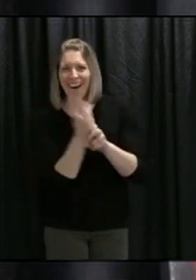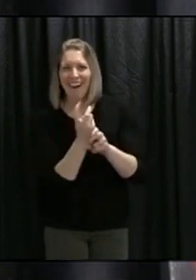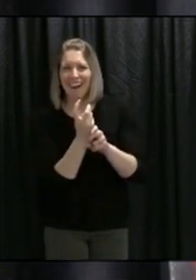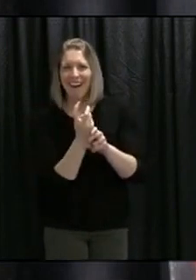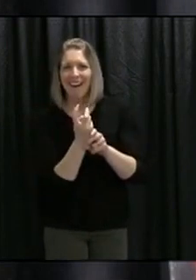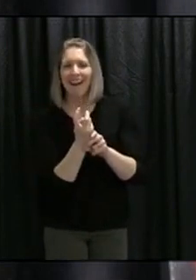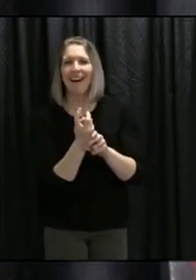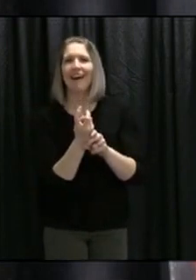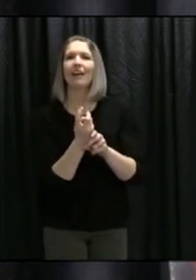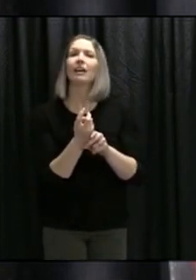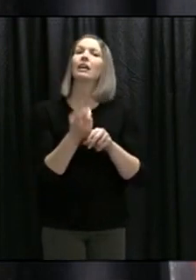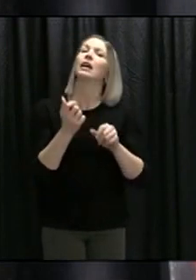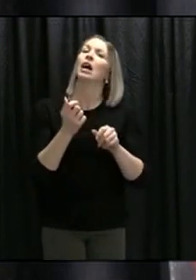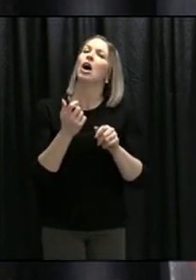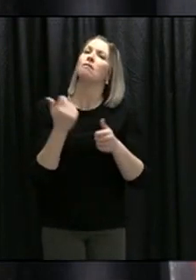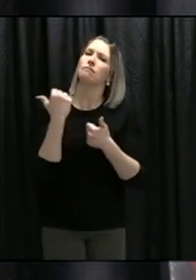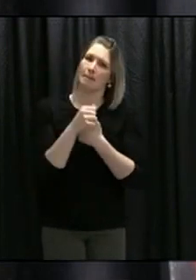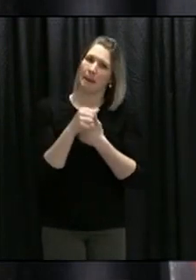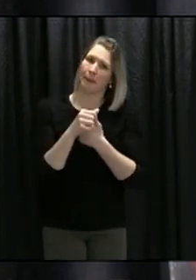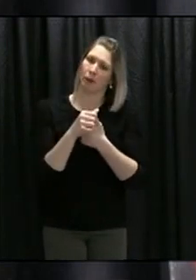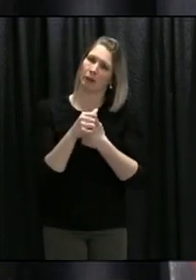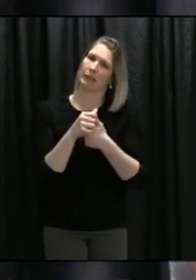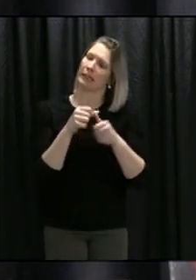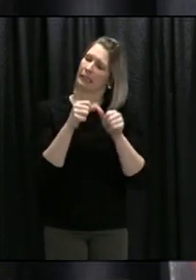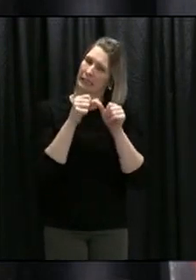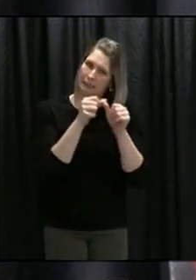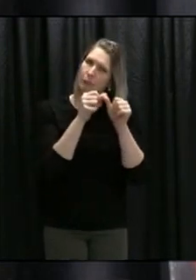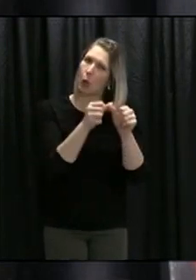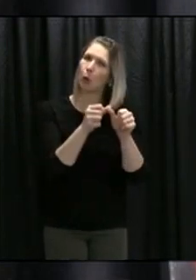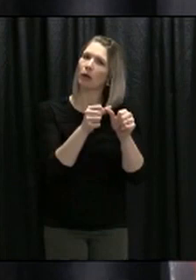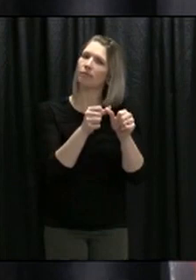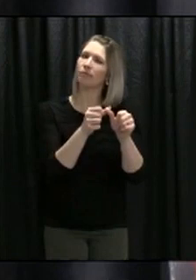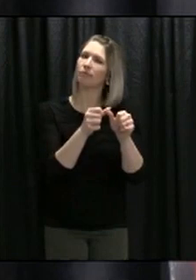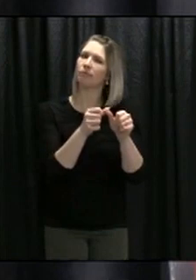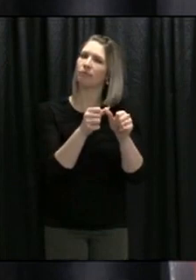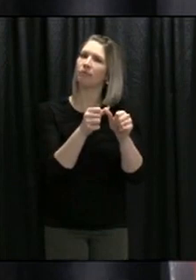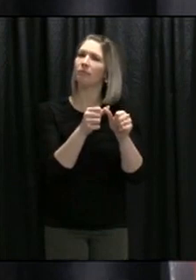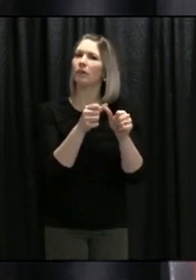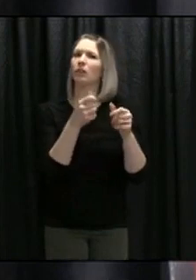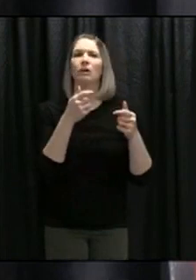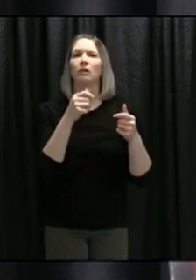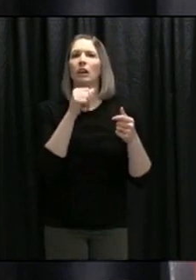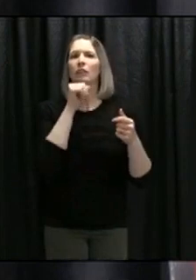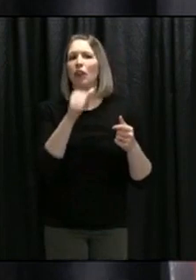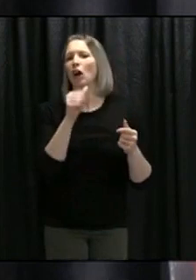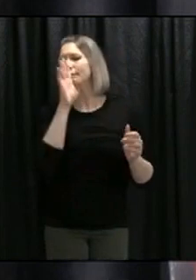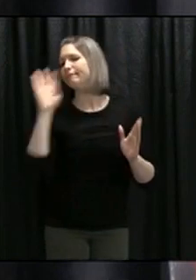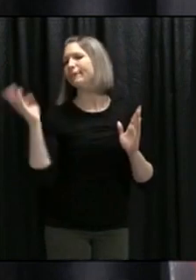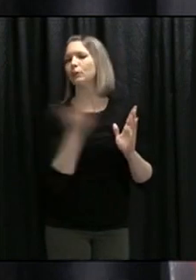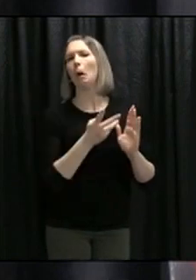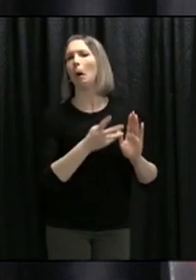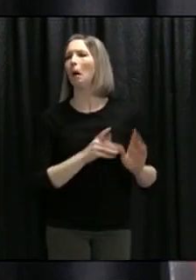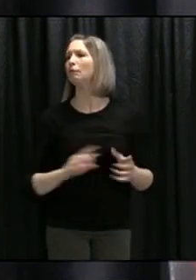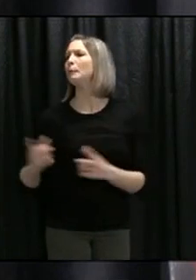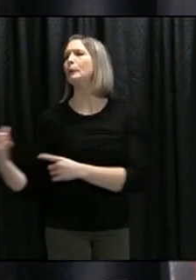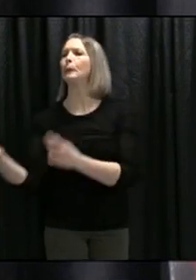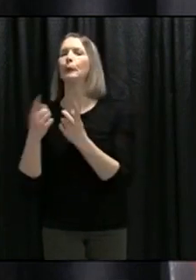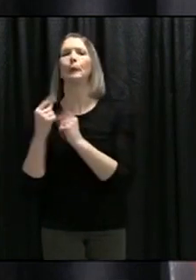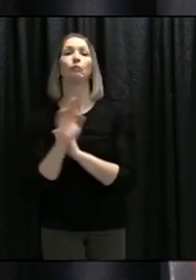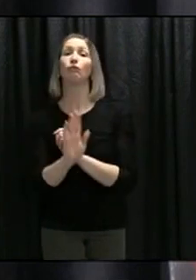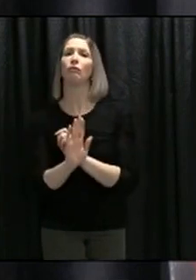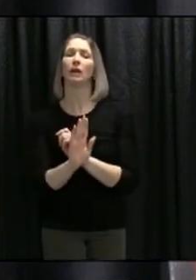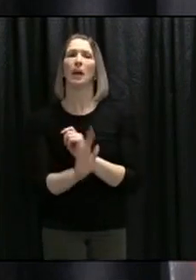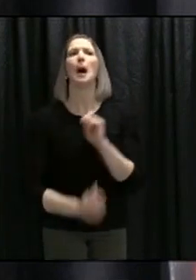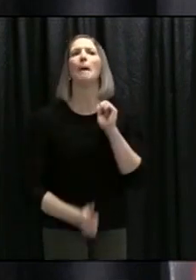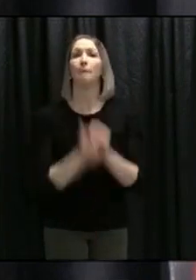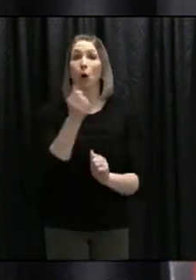again, hold the line and stay the course. And whilst the majority of people in this province are doing